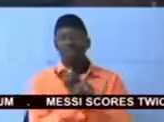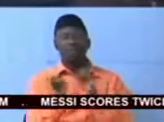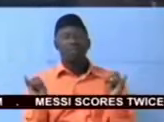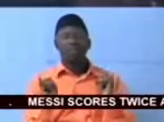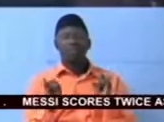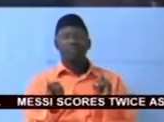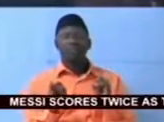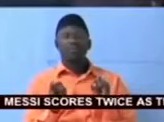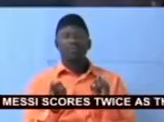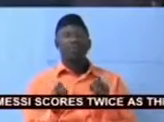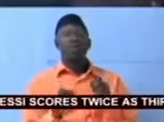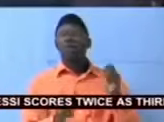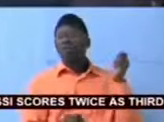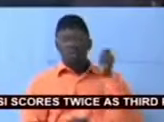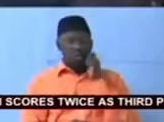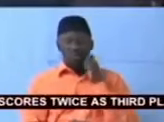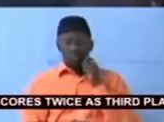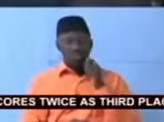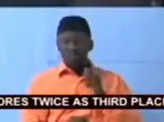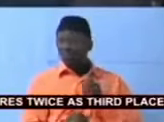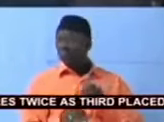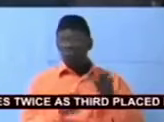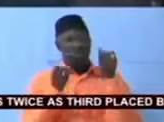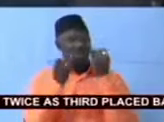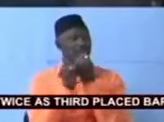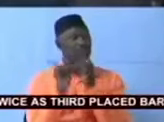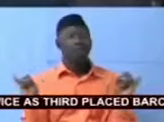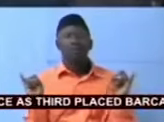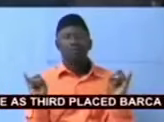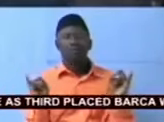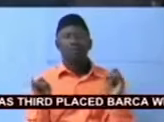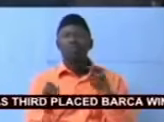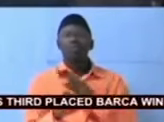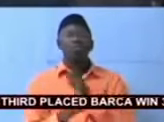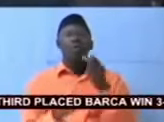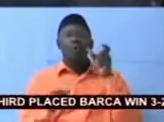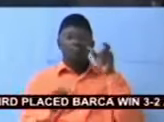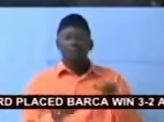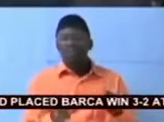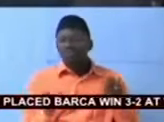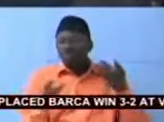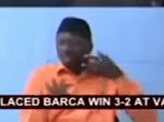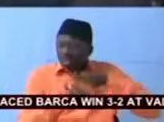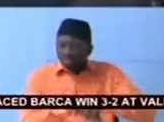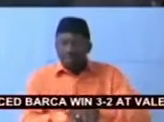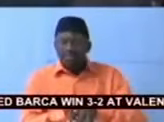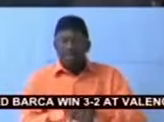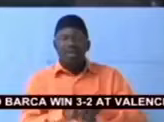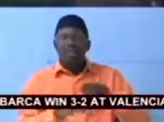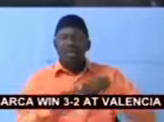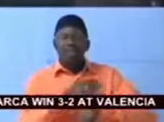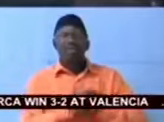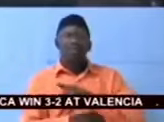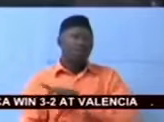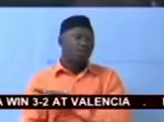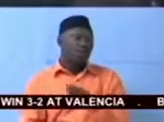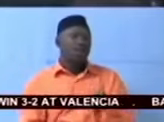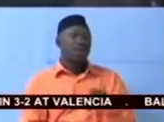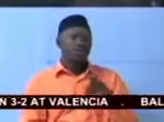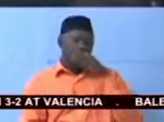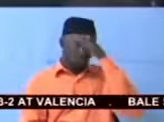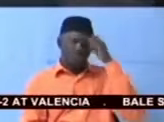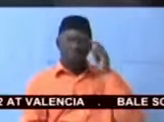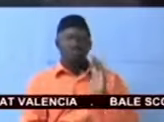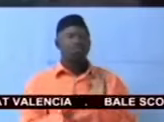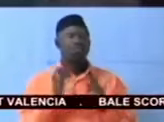And so for the for the president to release